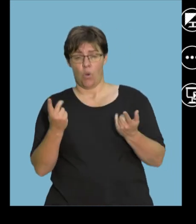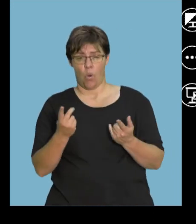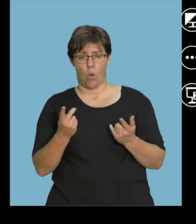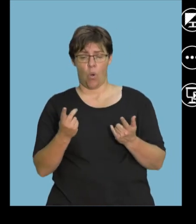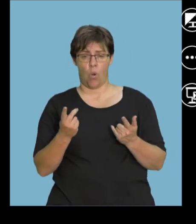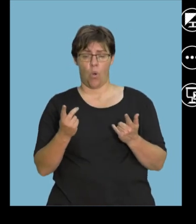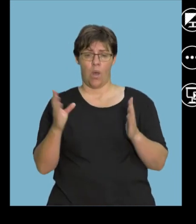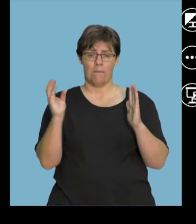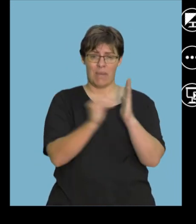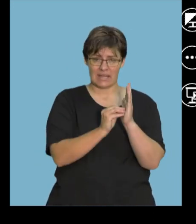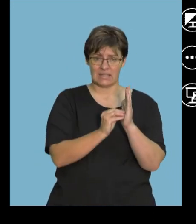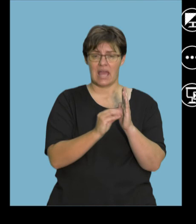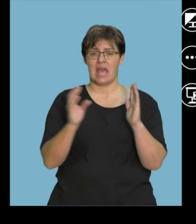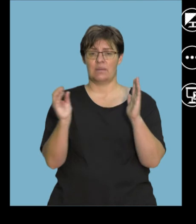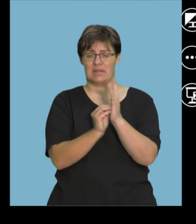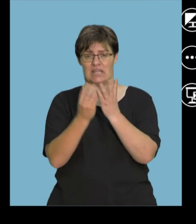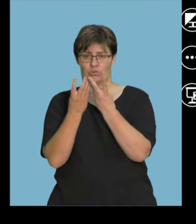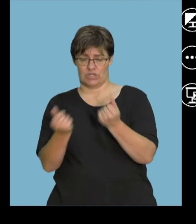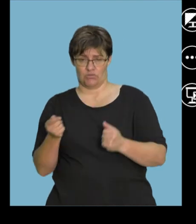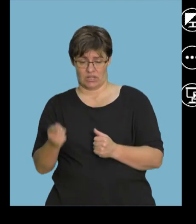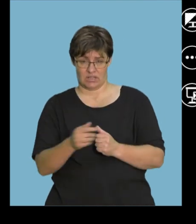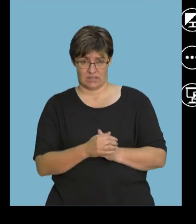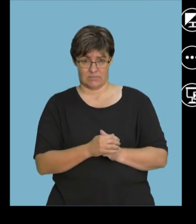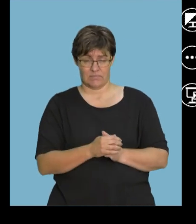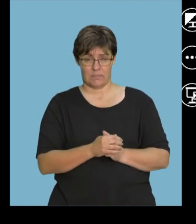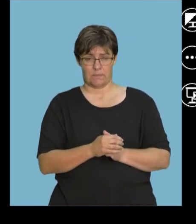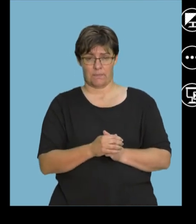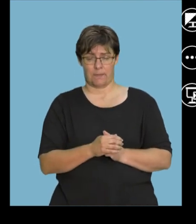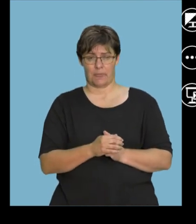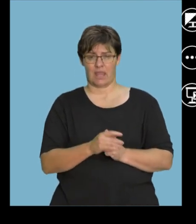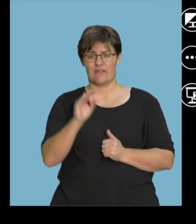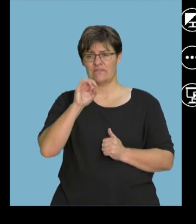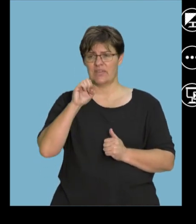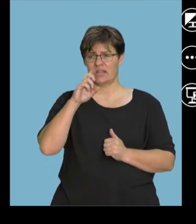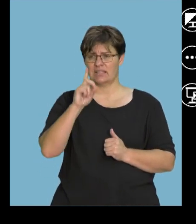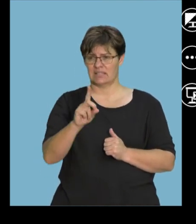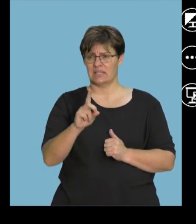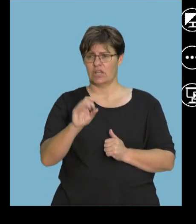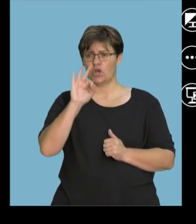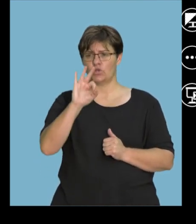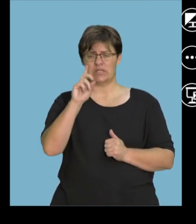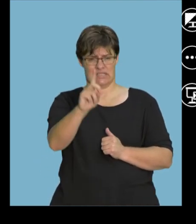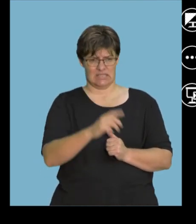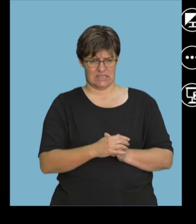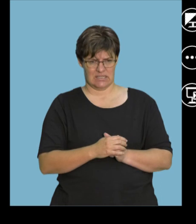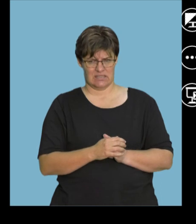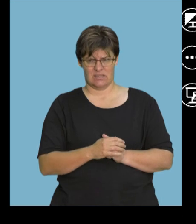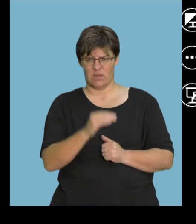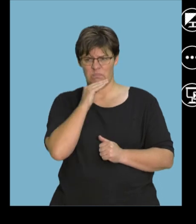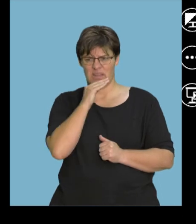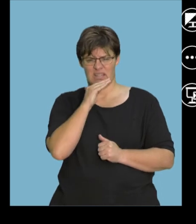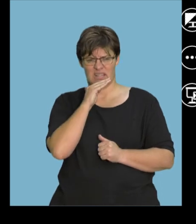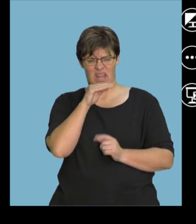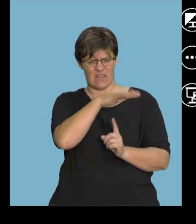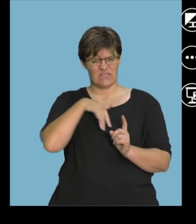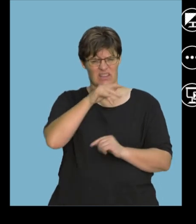and another magnet, or between a magnet and a magnetic material, right? So a field is actually